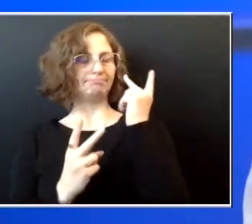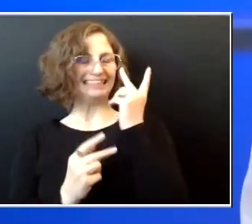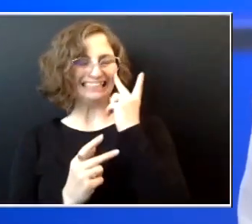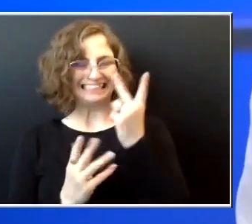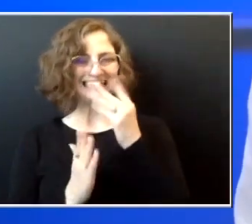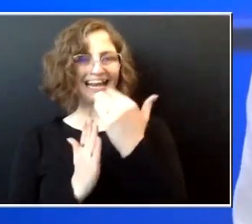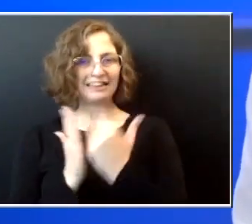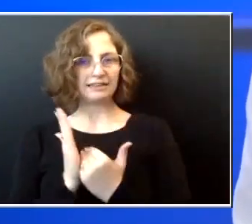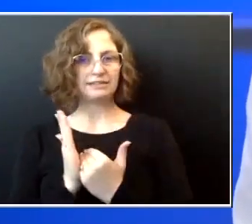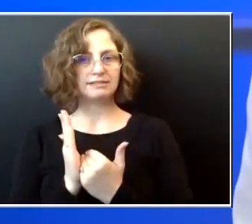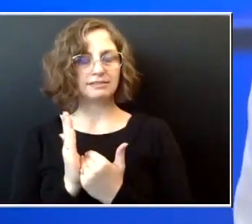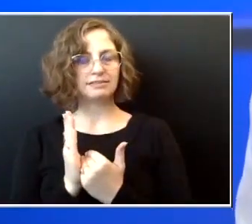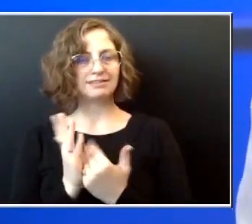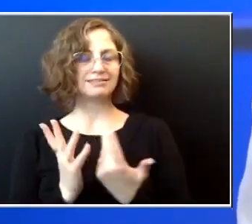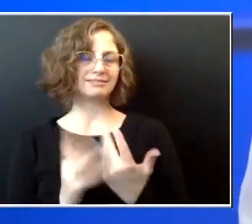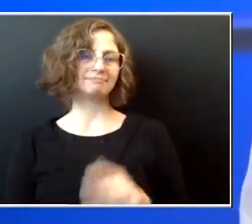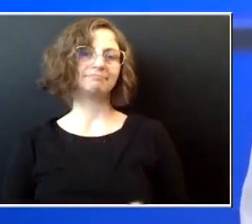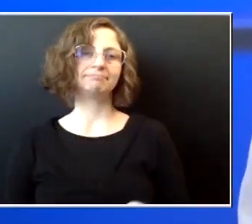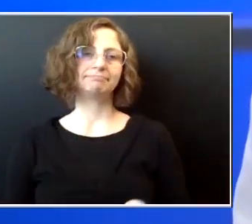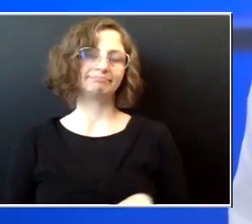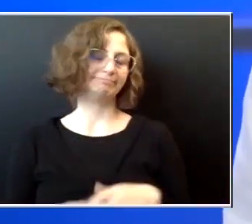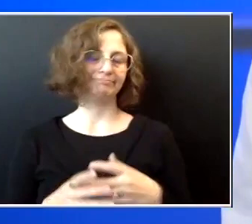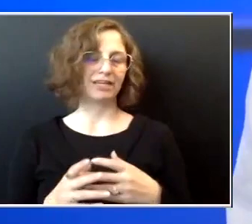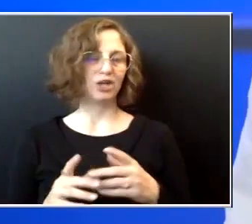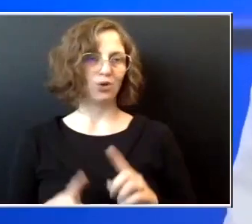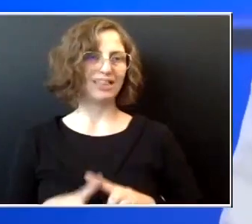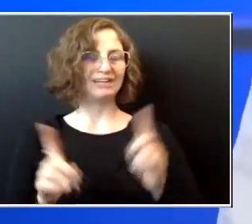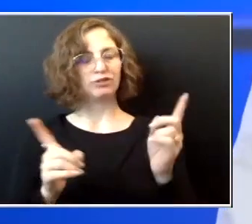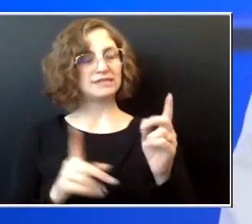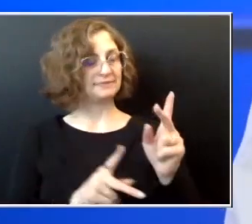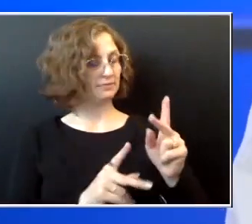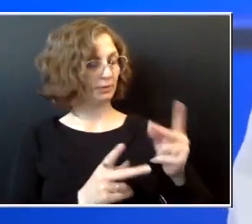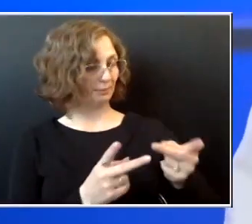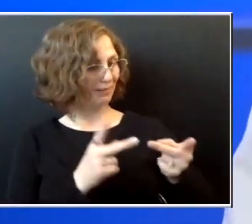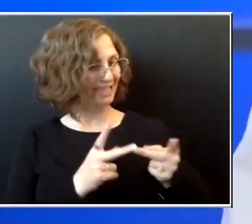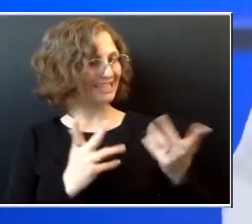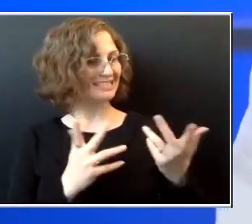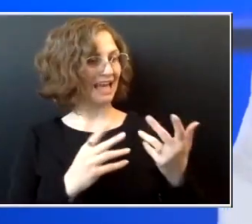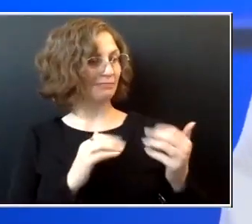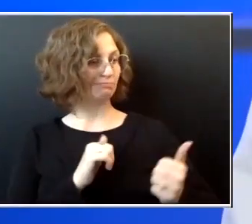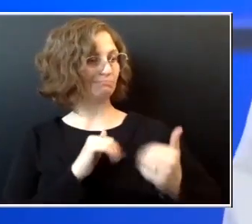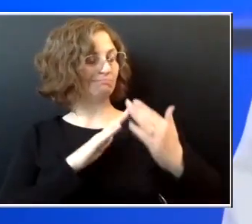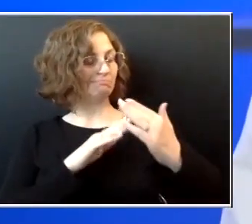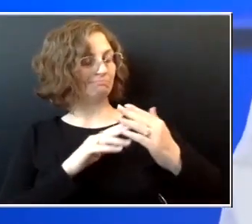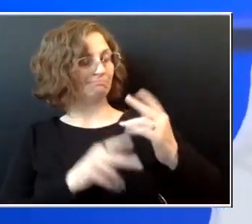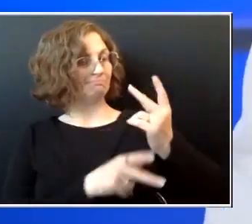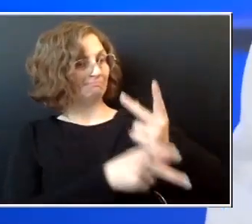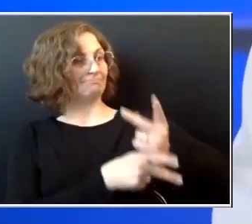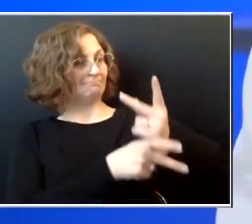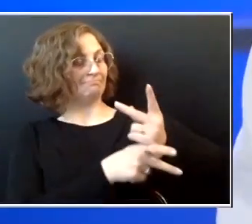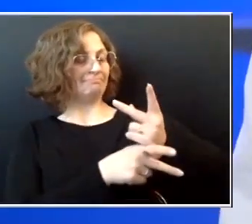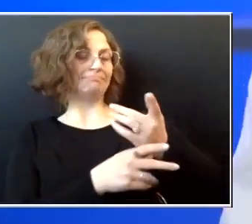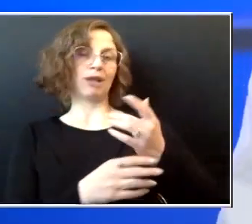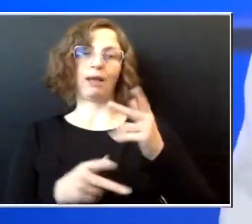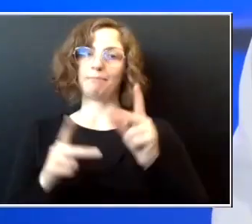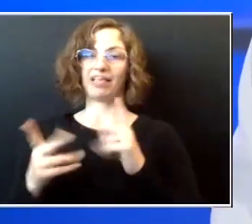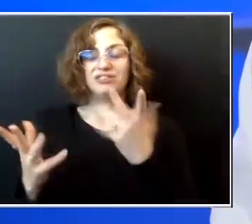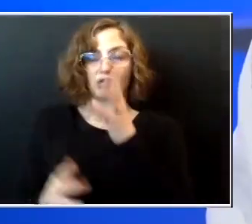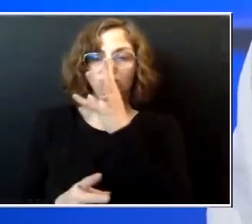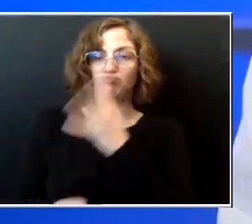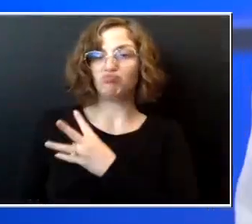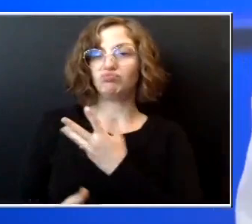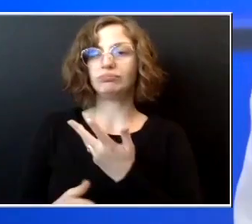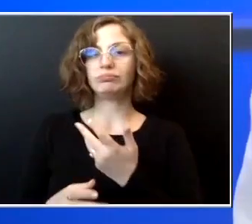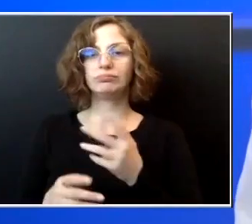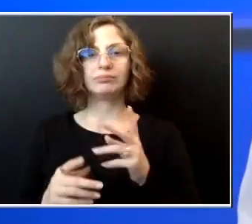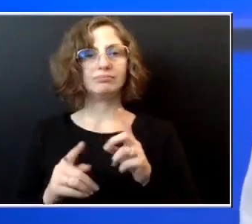York and Philadelphia, for example. But there was a lot of public desire it dropped out of the papers, it dropped out of the public